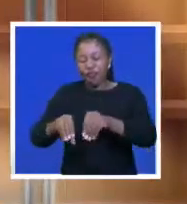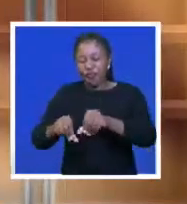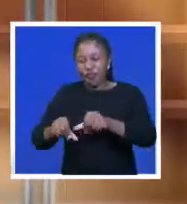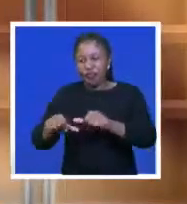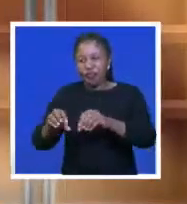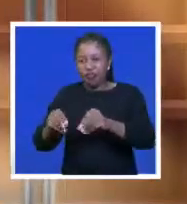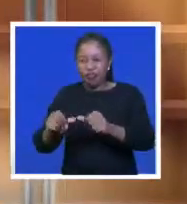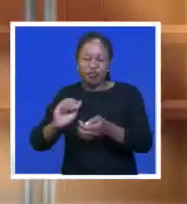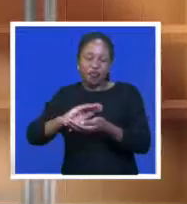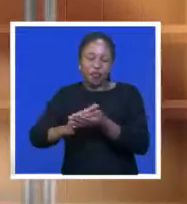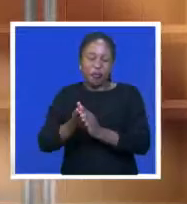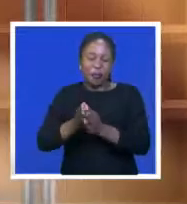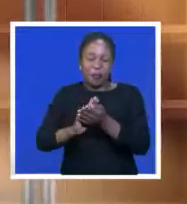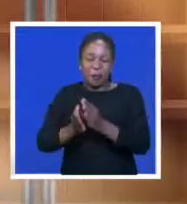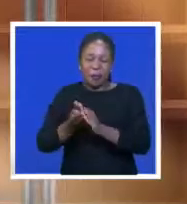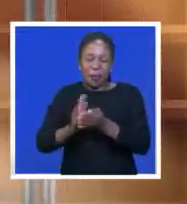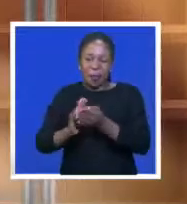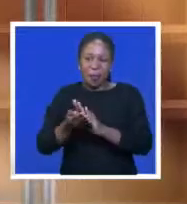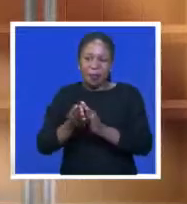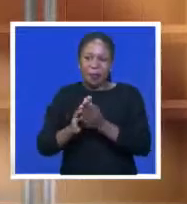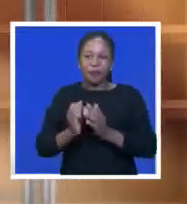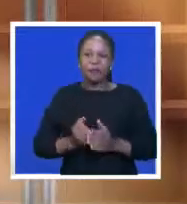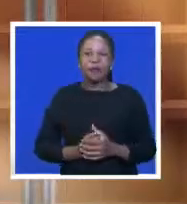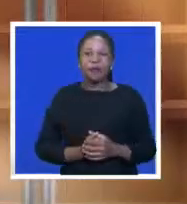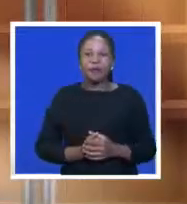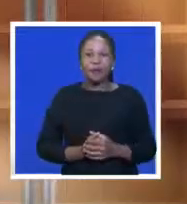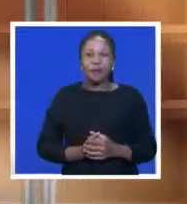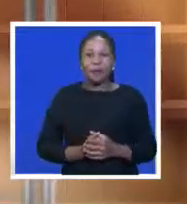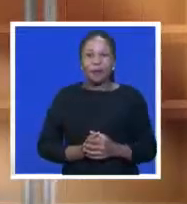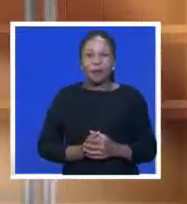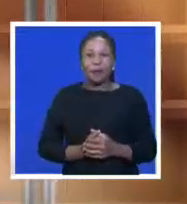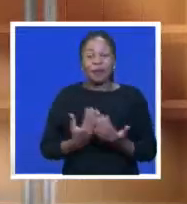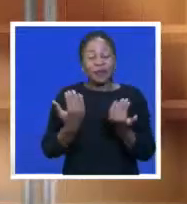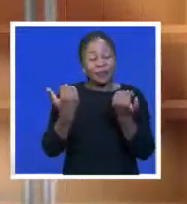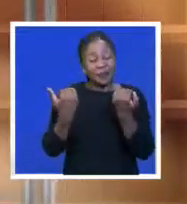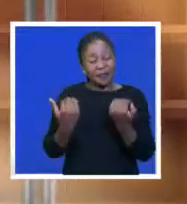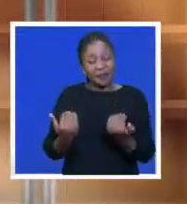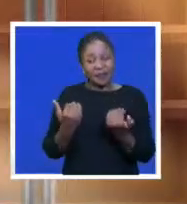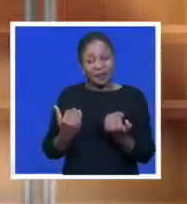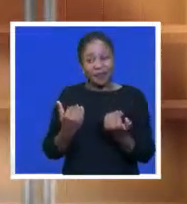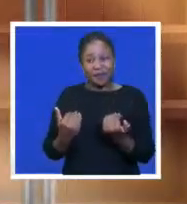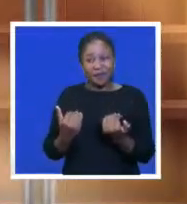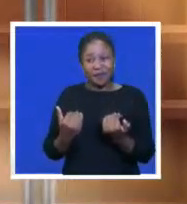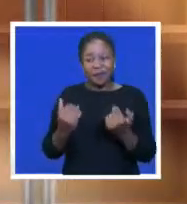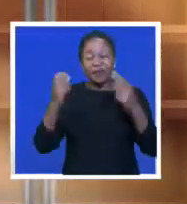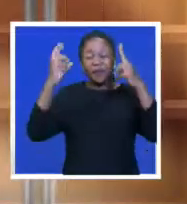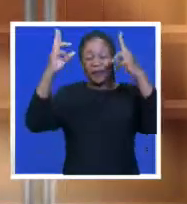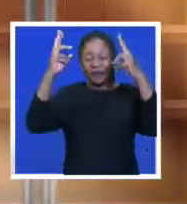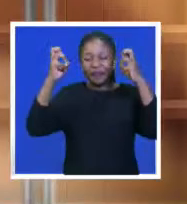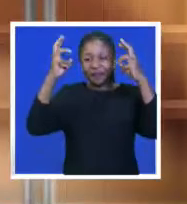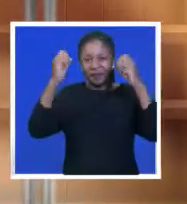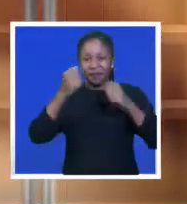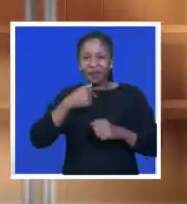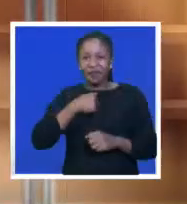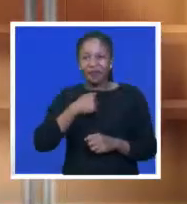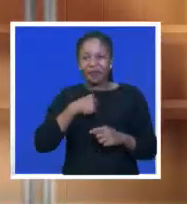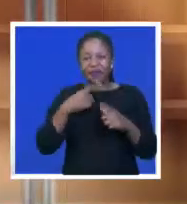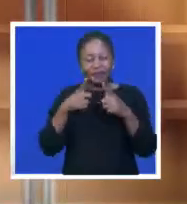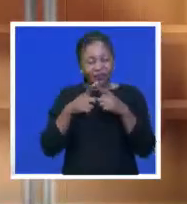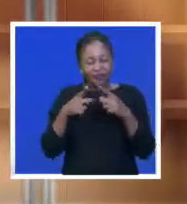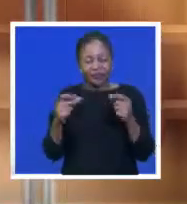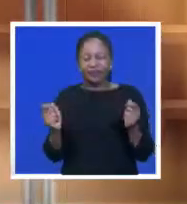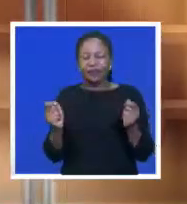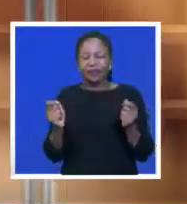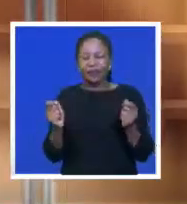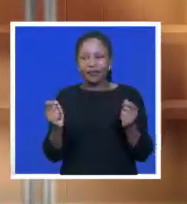have now come to the end of our lesson, but before we do that, I would like for us to go over the